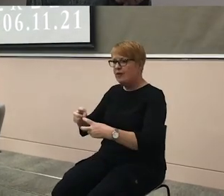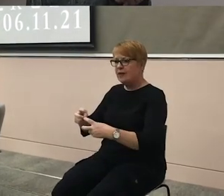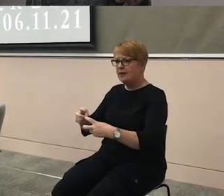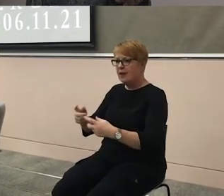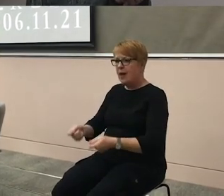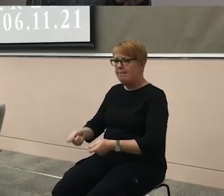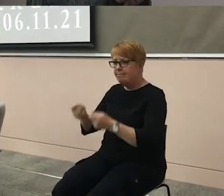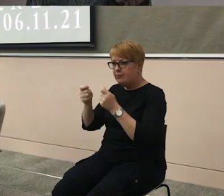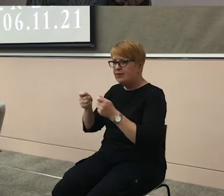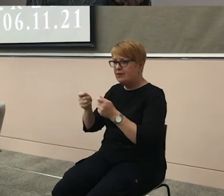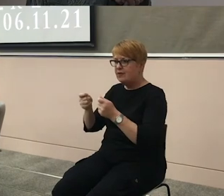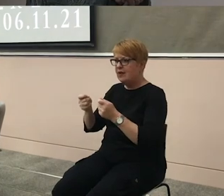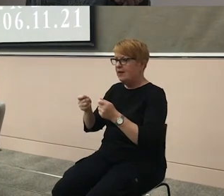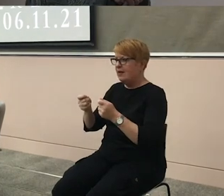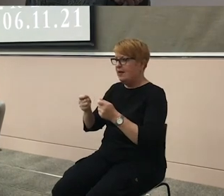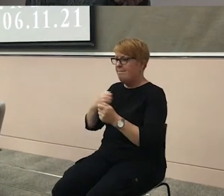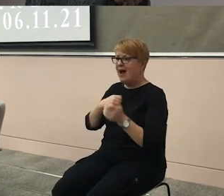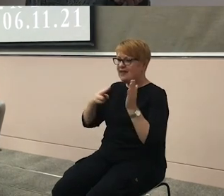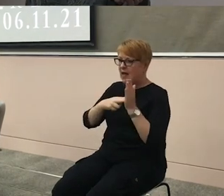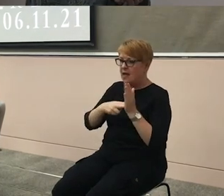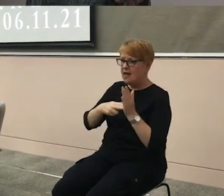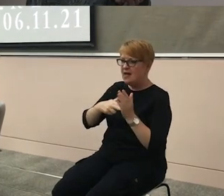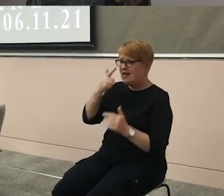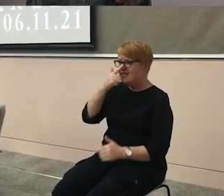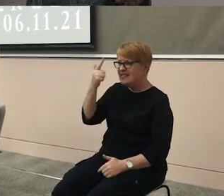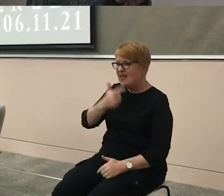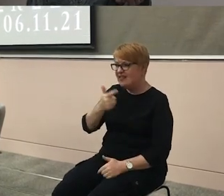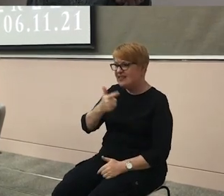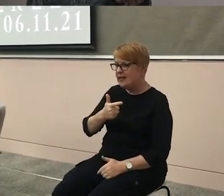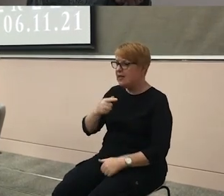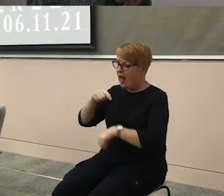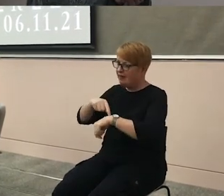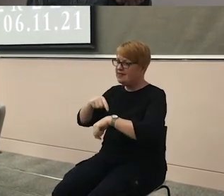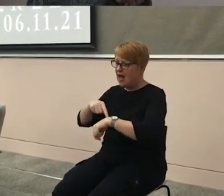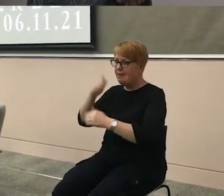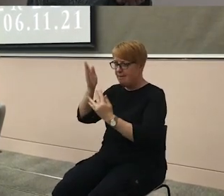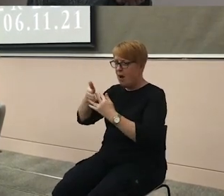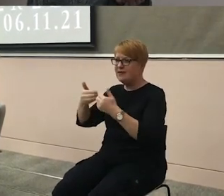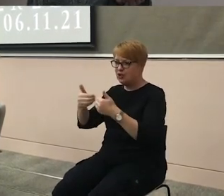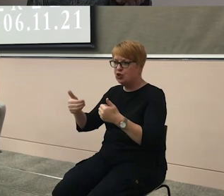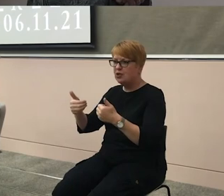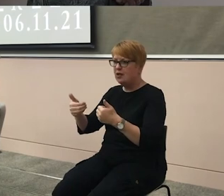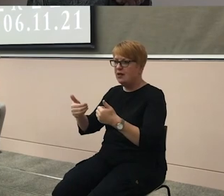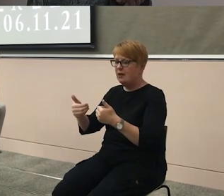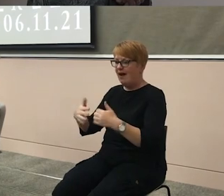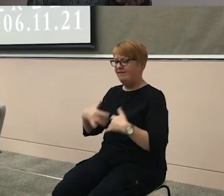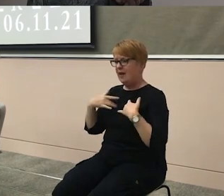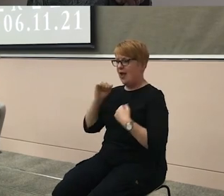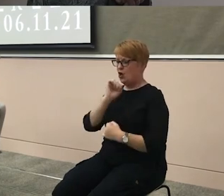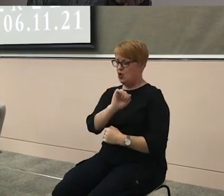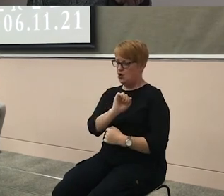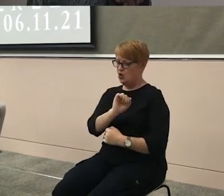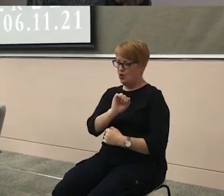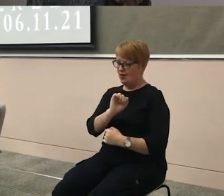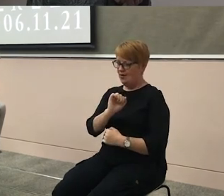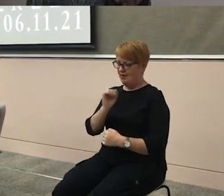nani was 17 at the time of partition, and I feel like her experience is embedded in all of my work. And there's so much that I